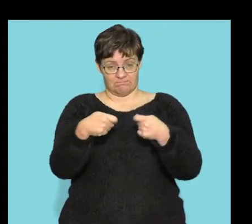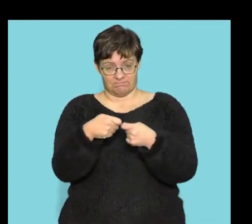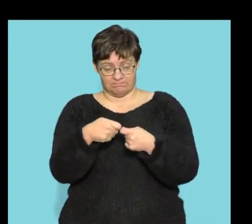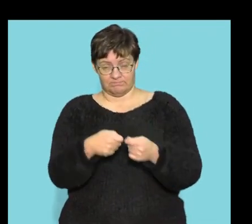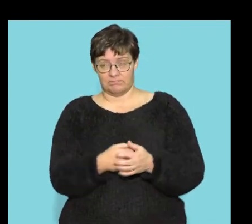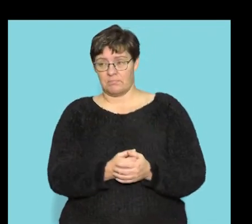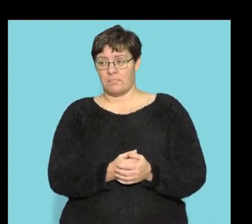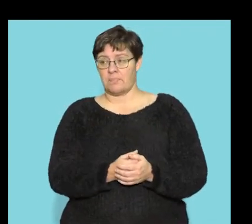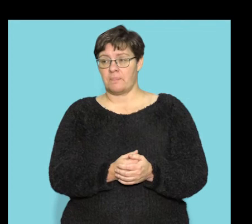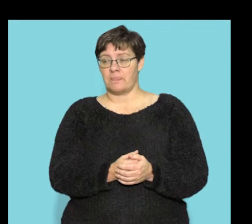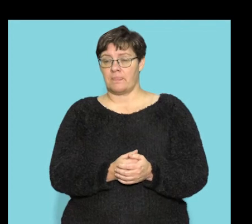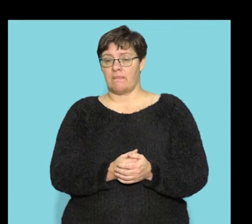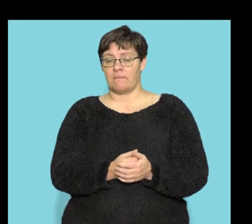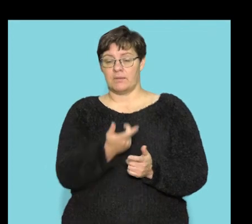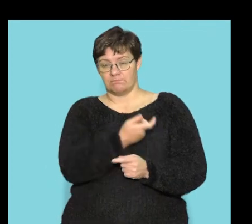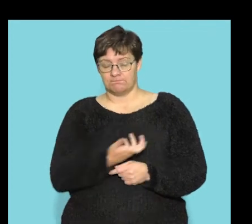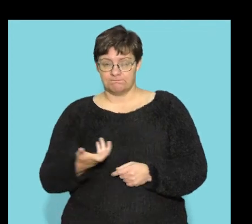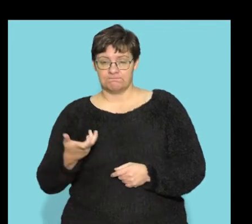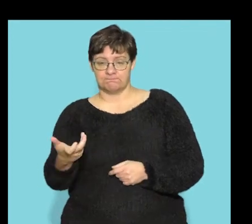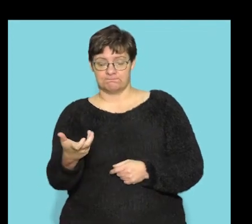as a standalone